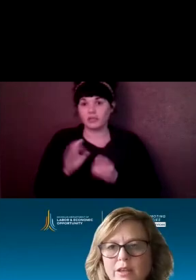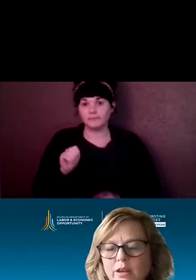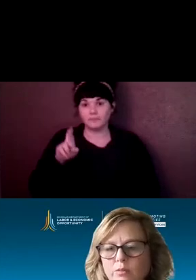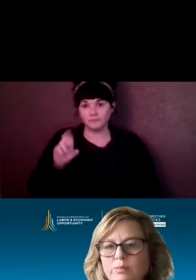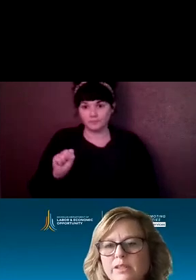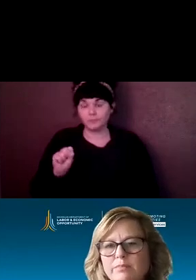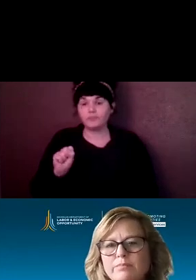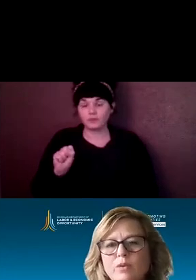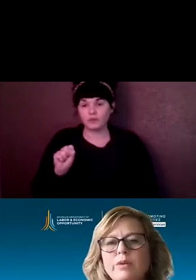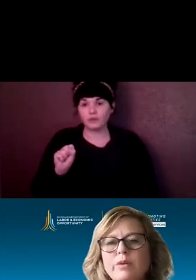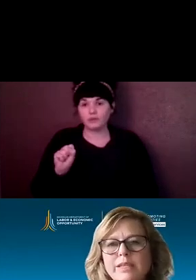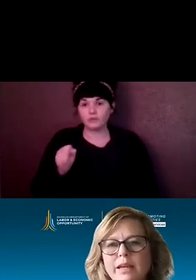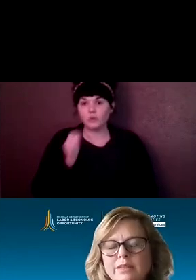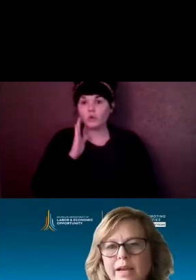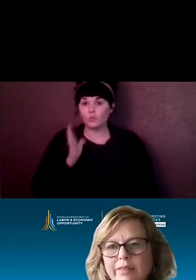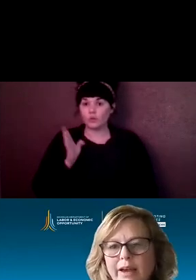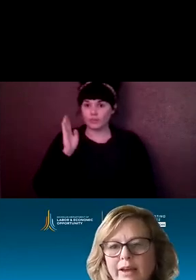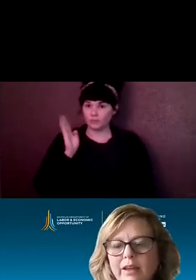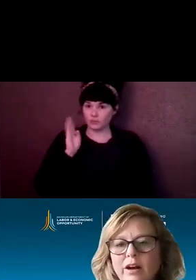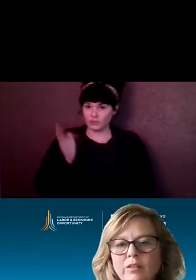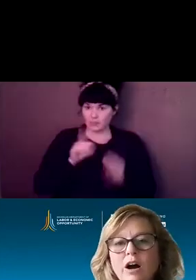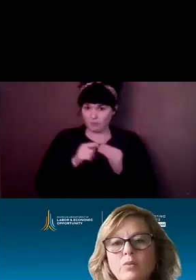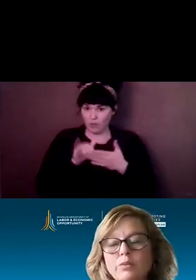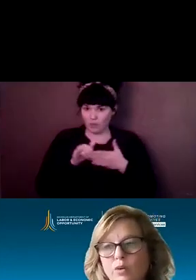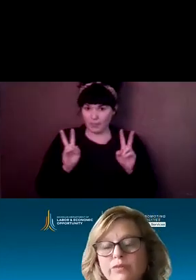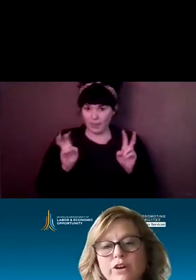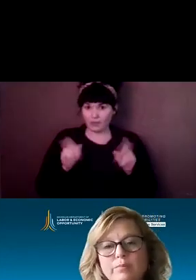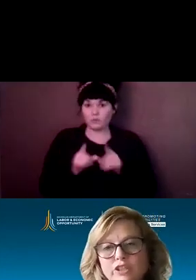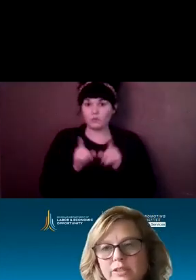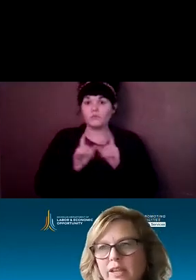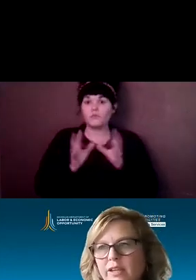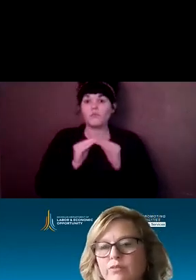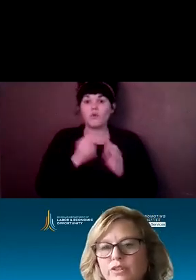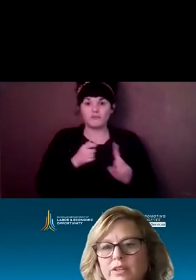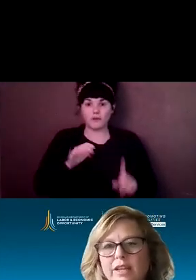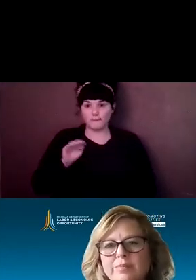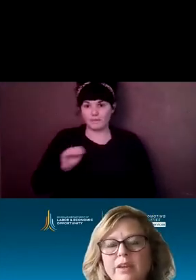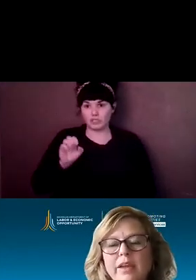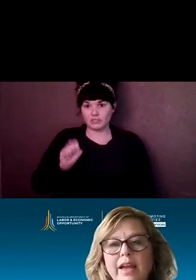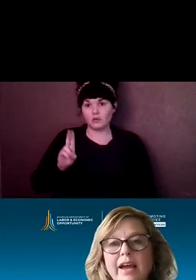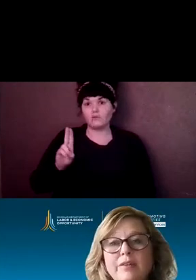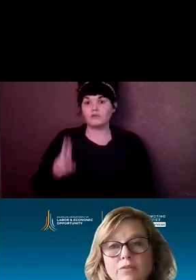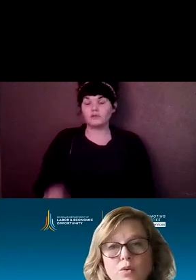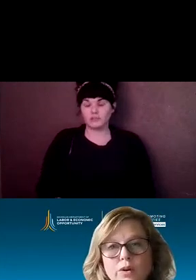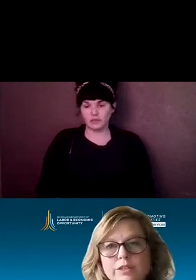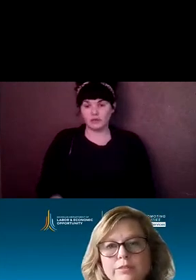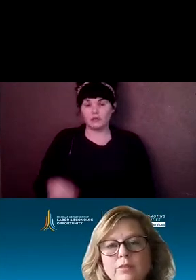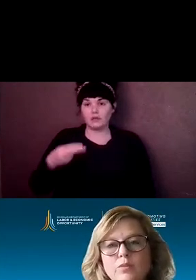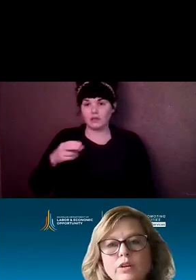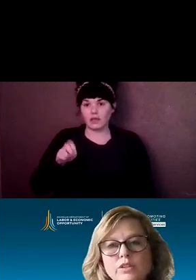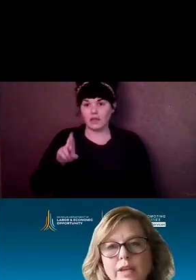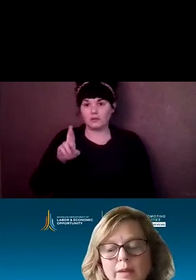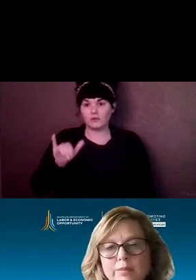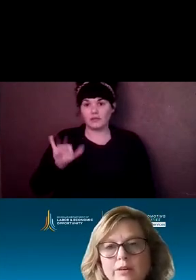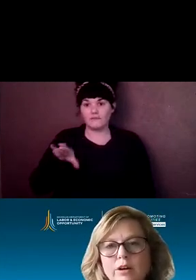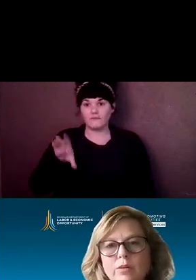Services will be presenting on that, along with more from Michigan State University, Henry Ford,